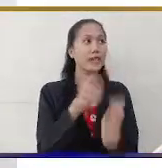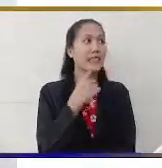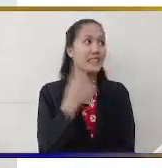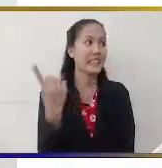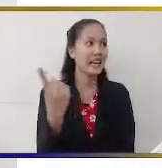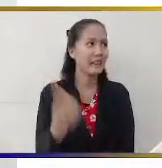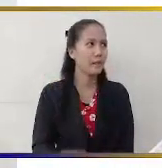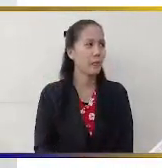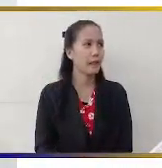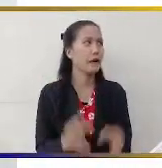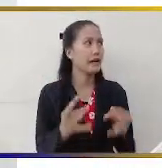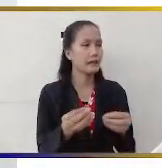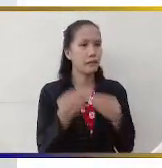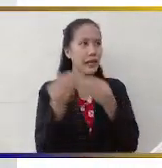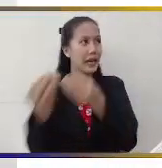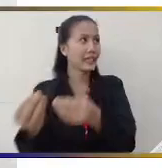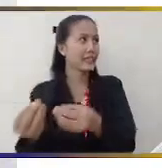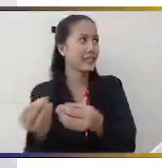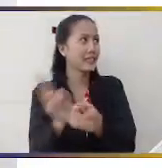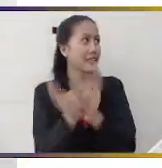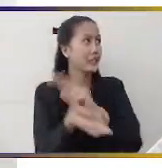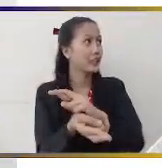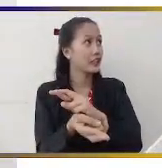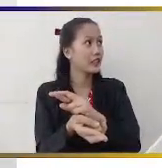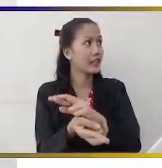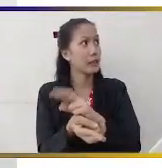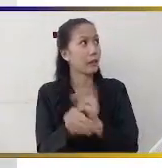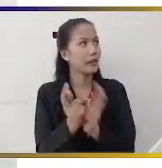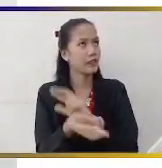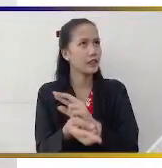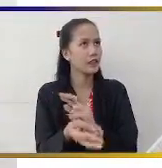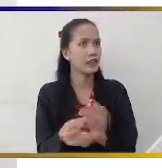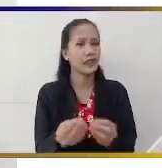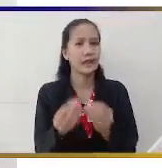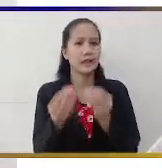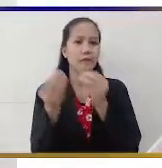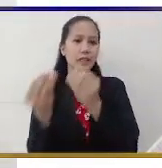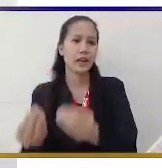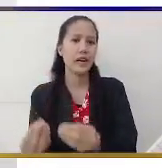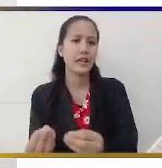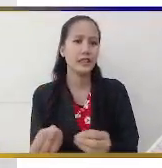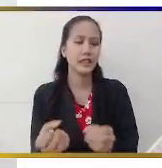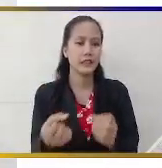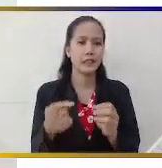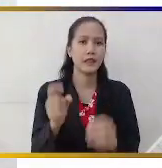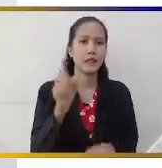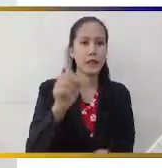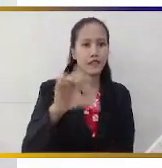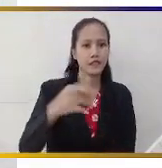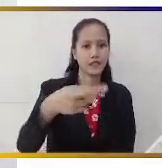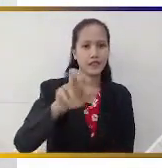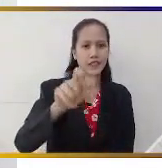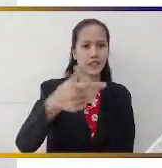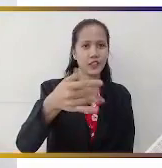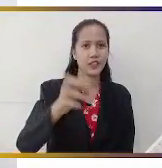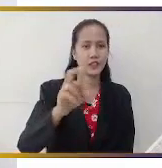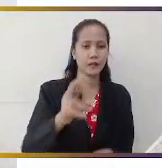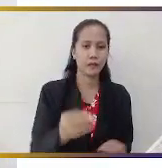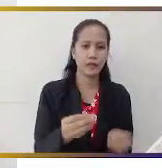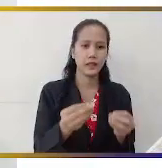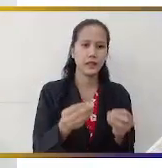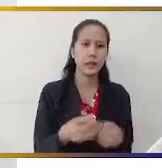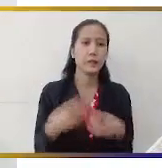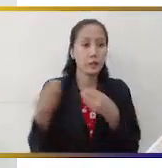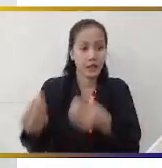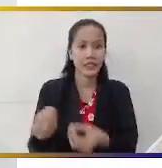soul winning. Why? Bucket. Why go soul winning? Stupid. I didn't see any